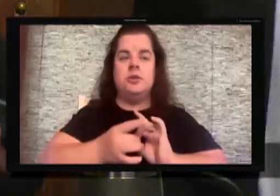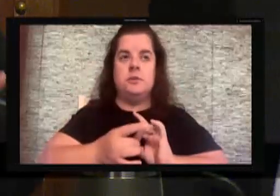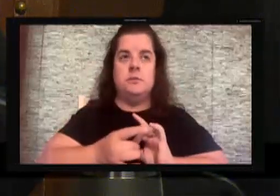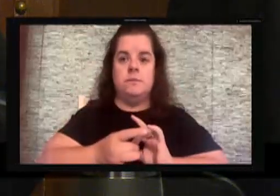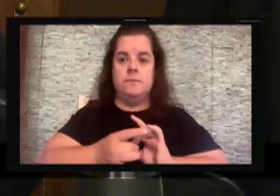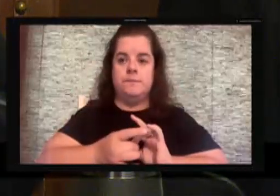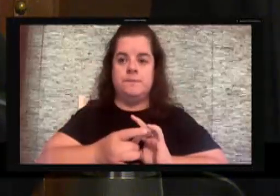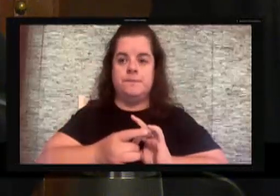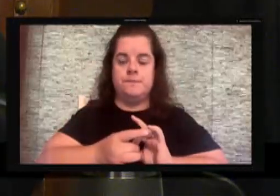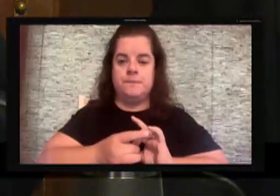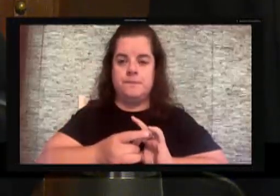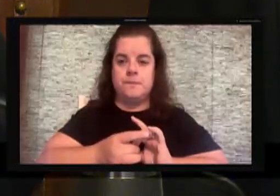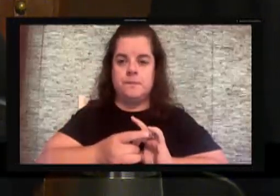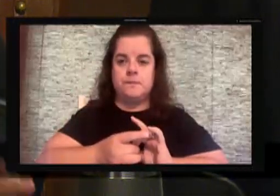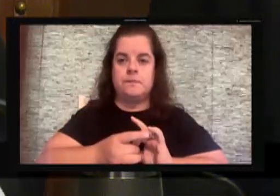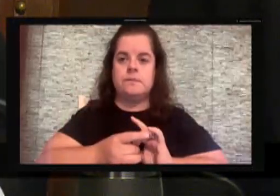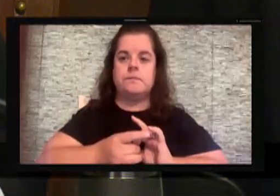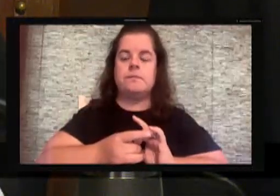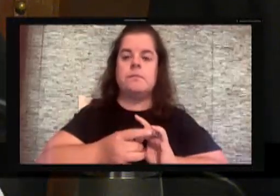differences. But